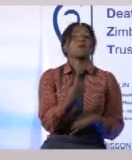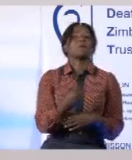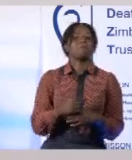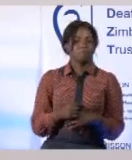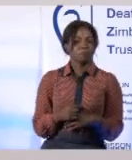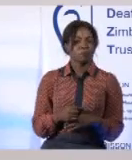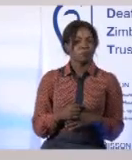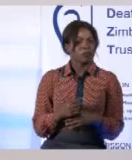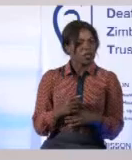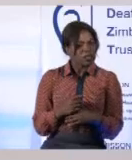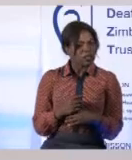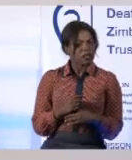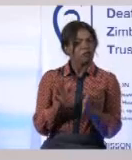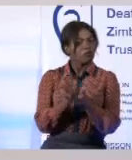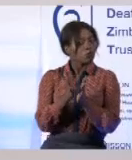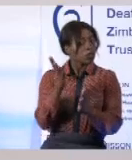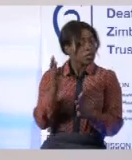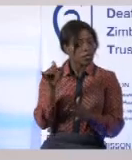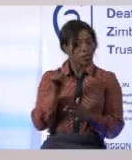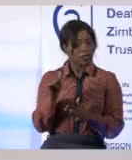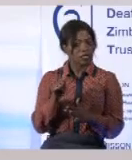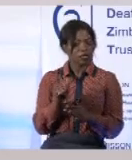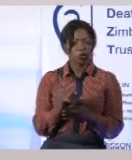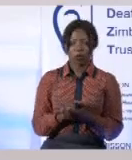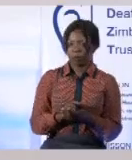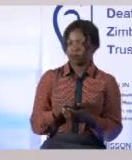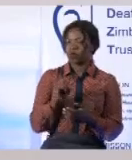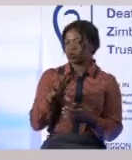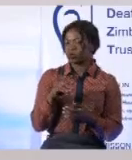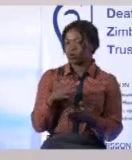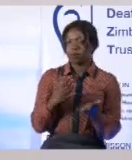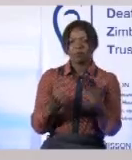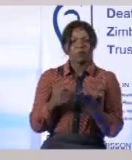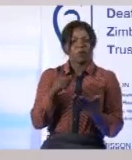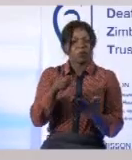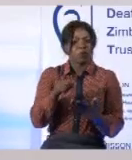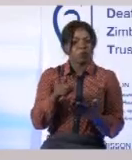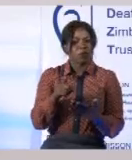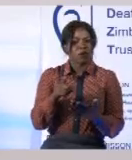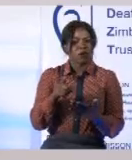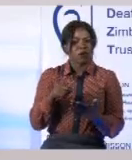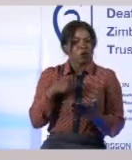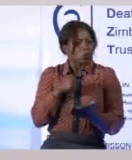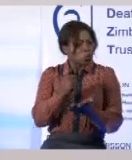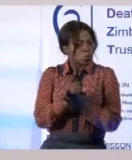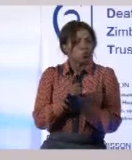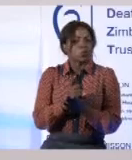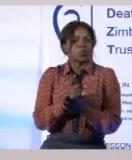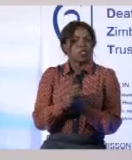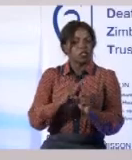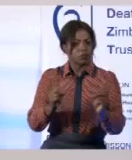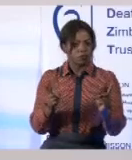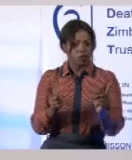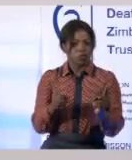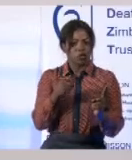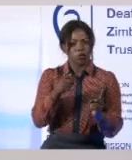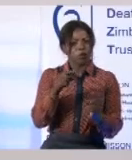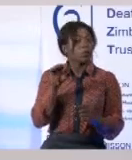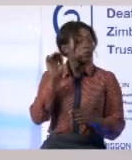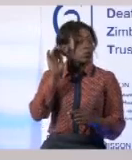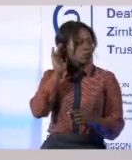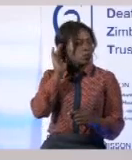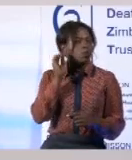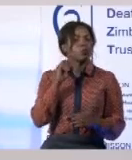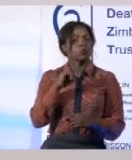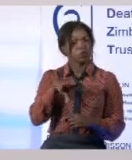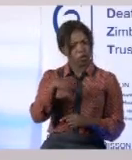14. Mm-hmm. But if you, Kendrick, if you had a choice to do things differently, if I came up today and said, you know what, I've heard your story,